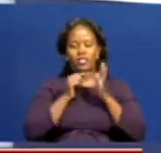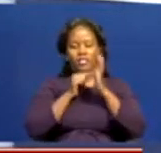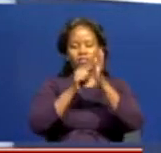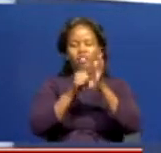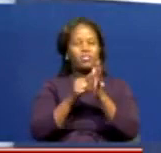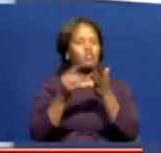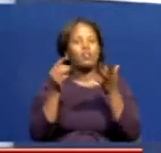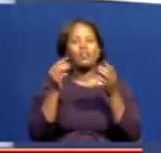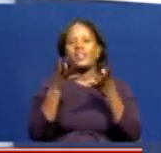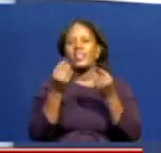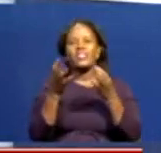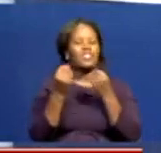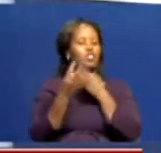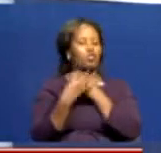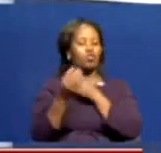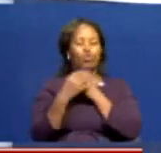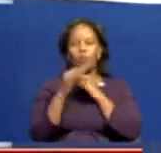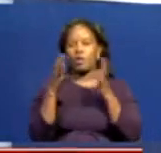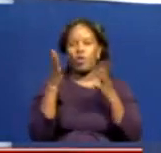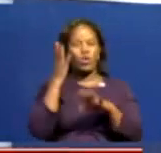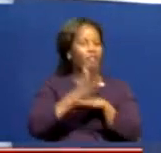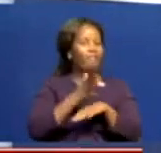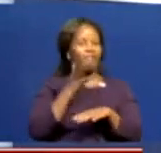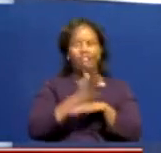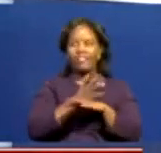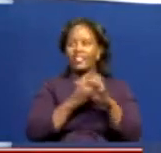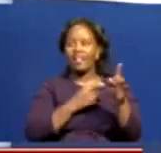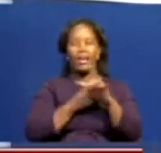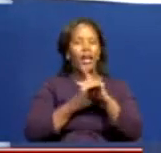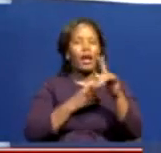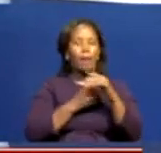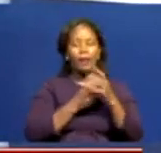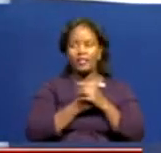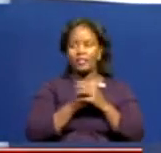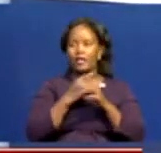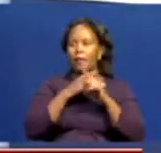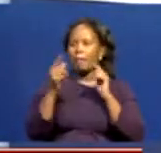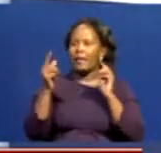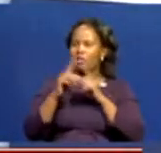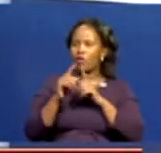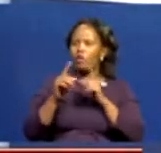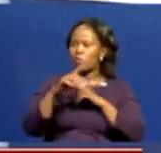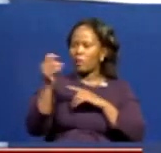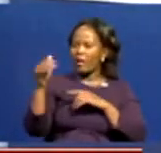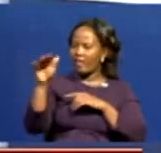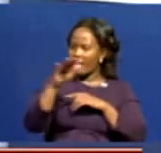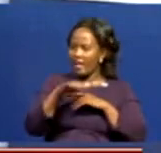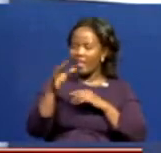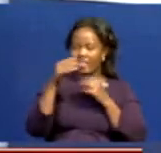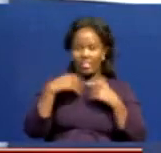to imitate or fake. Now, on the other side, the new look has been fashioned to